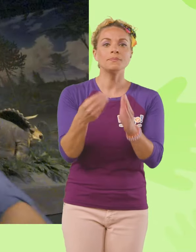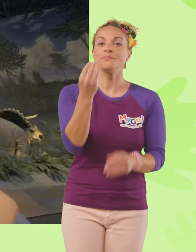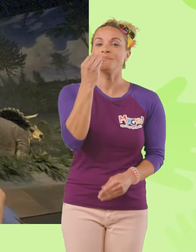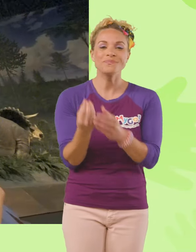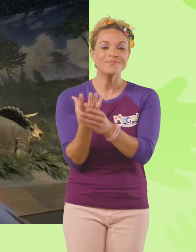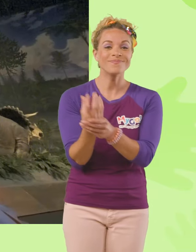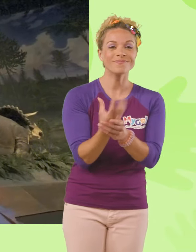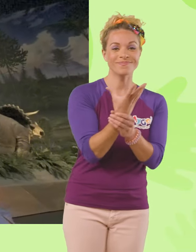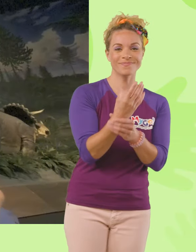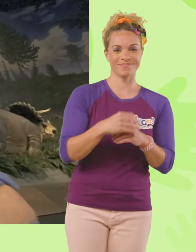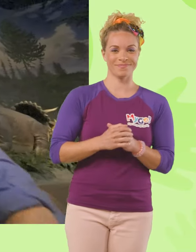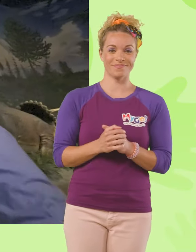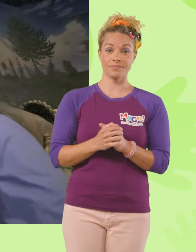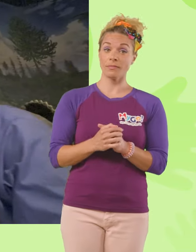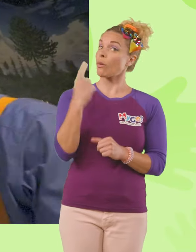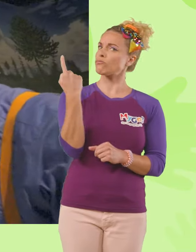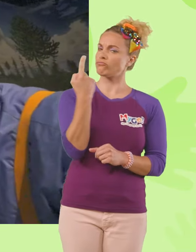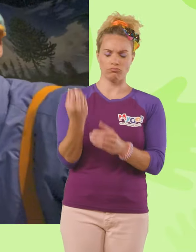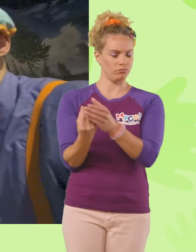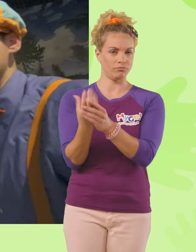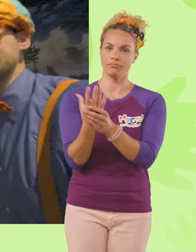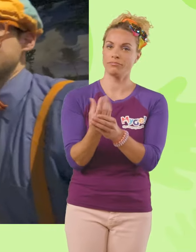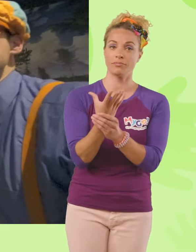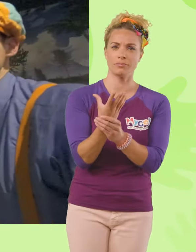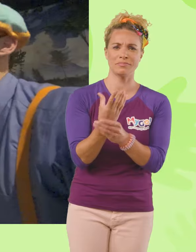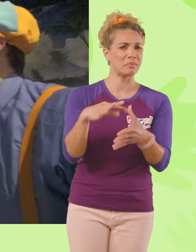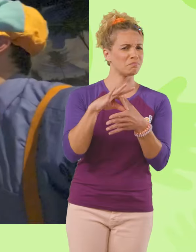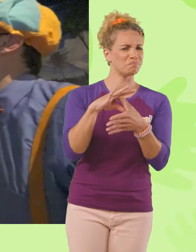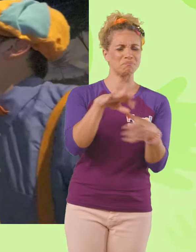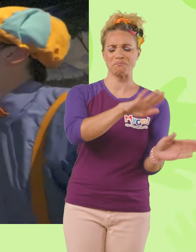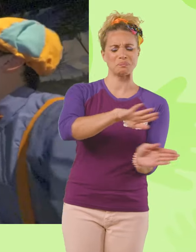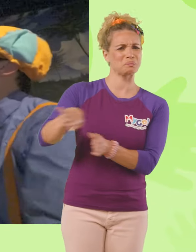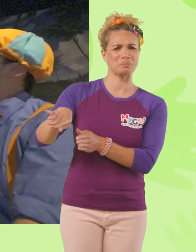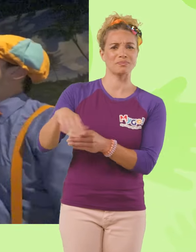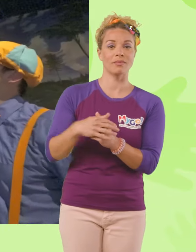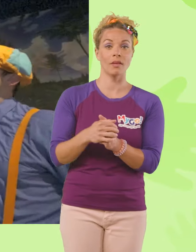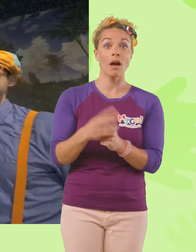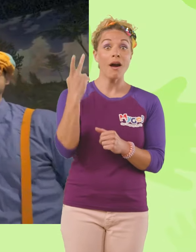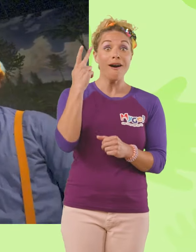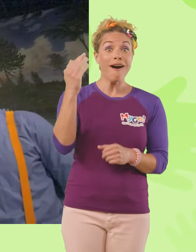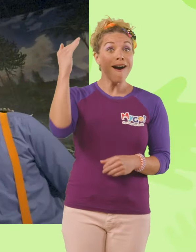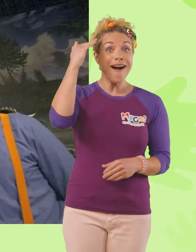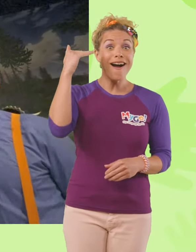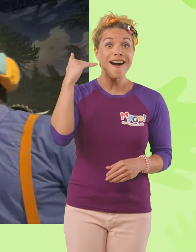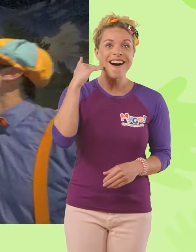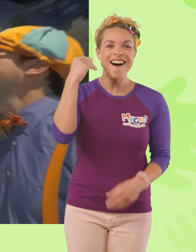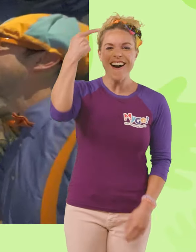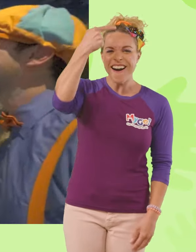plants. And plants only. It doesn't eat meat. And look at what's on its